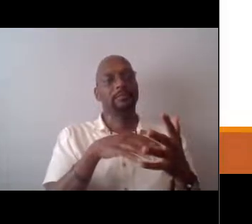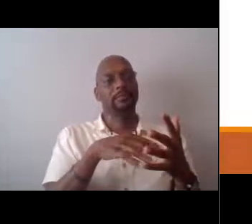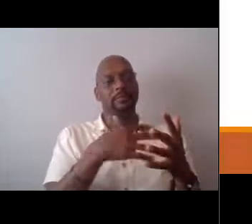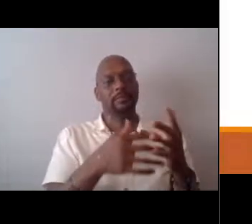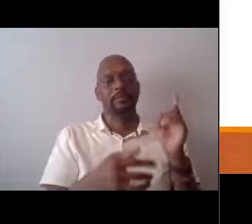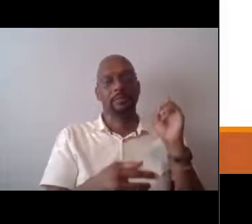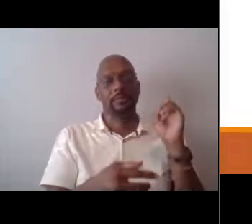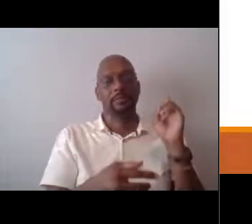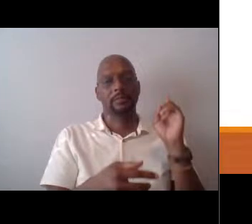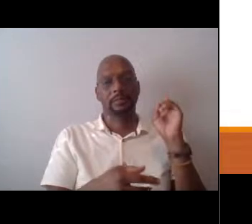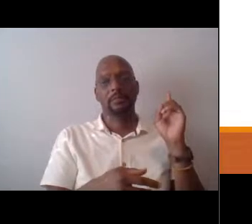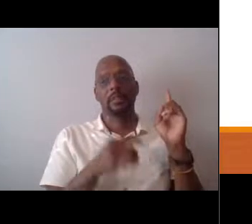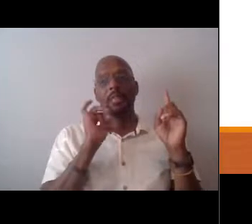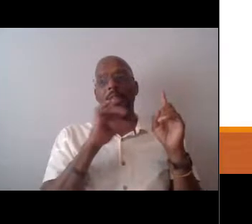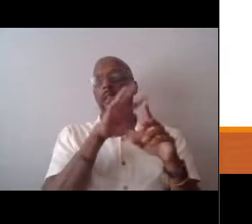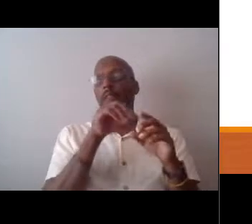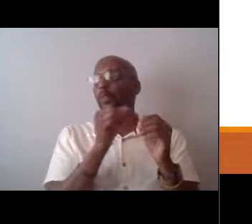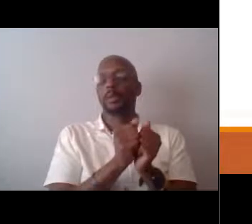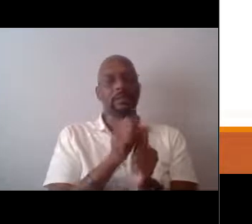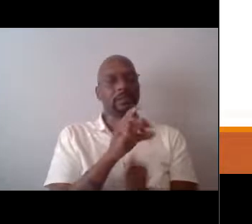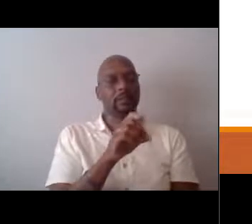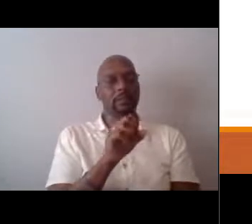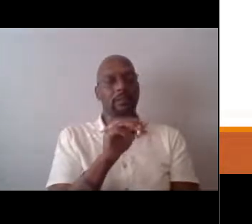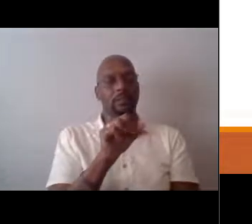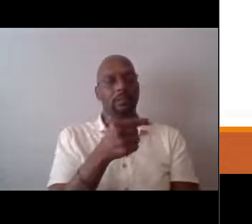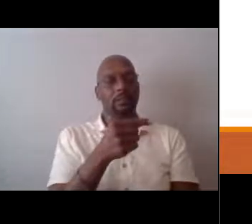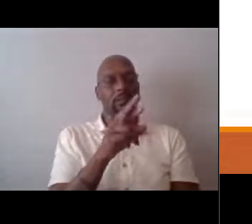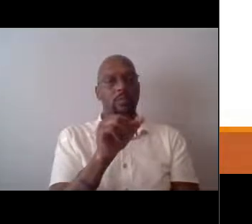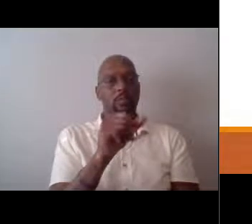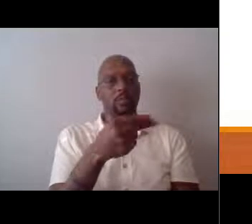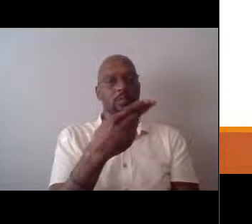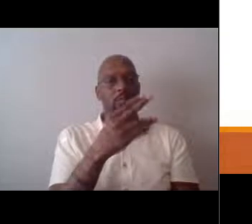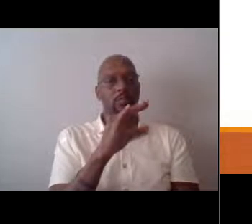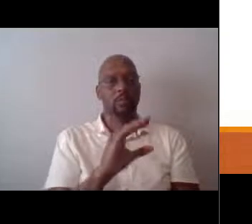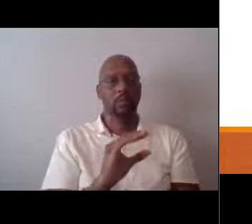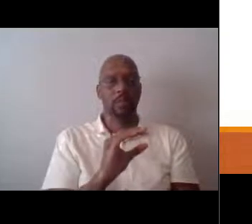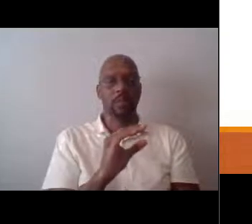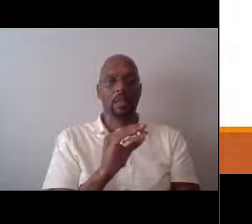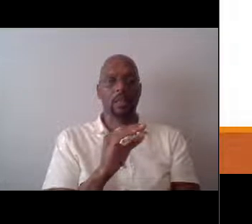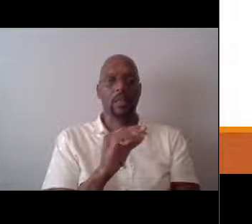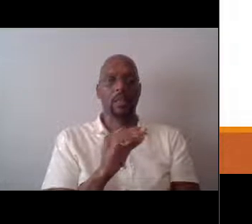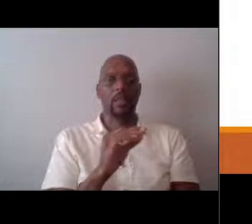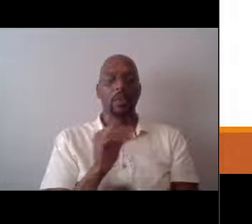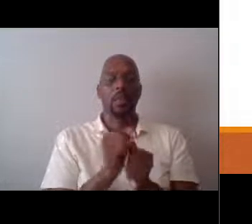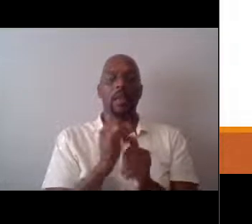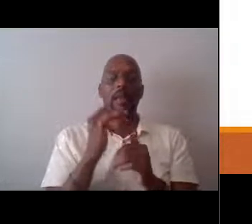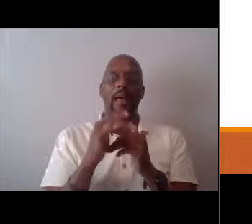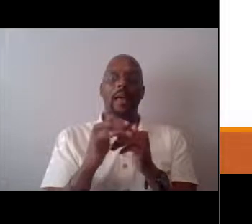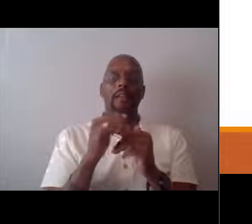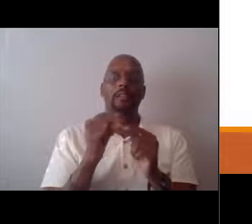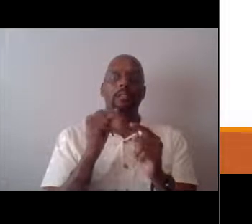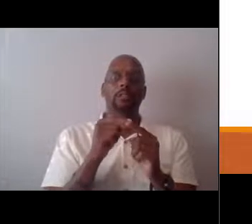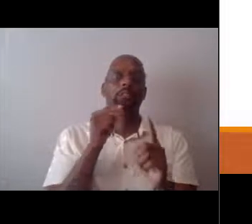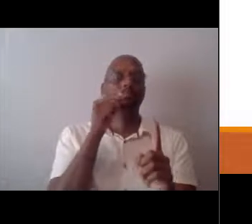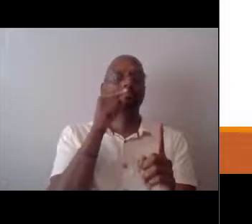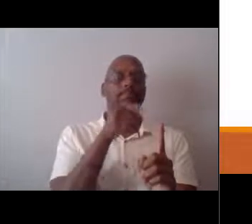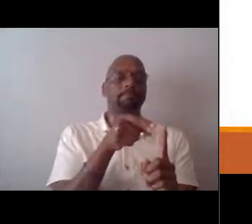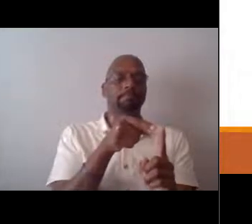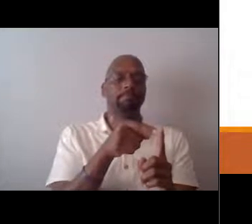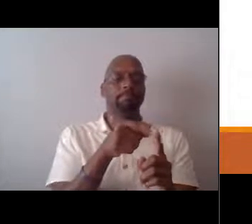combines the demographic overlay with the access to destinations